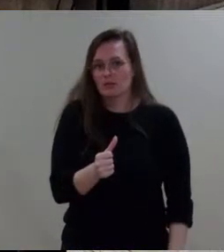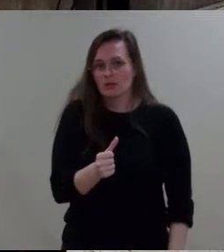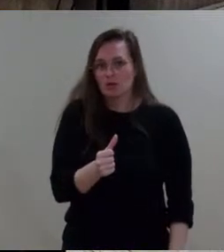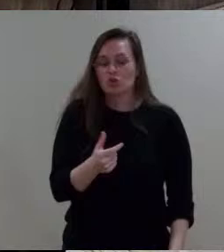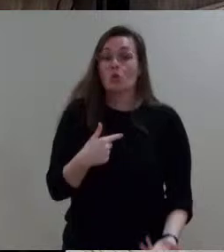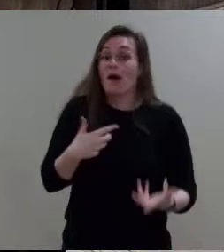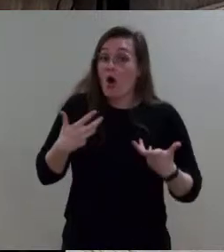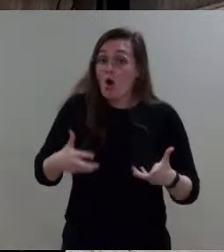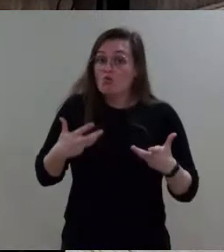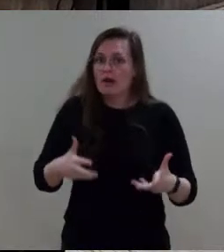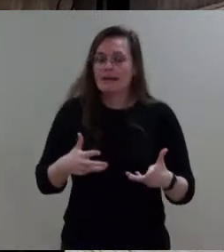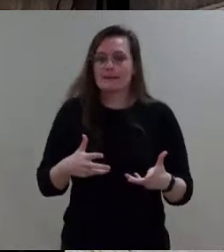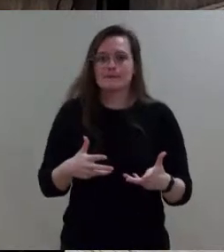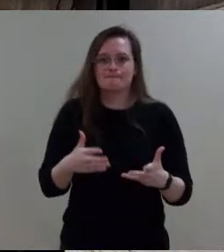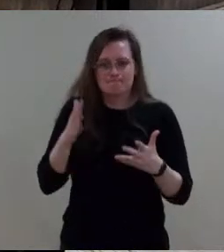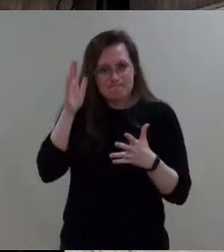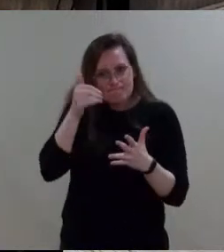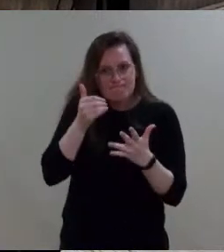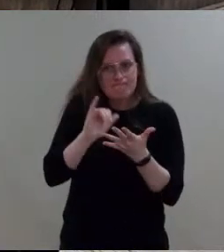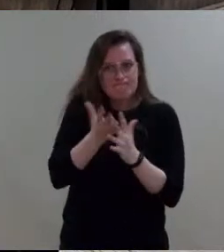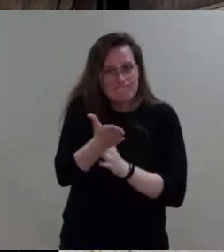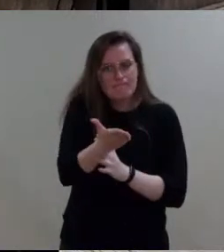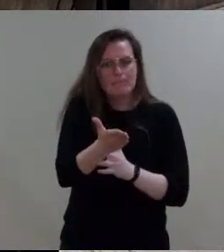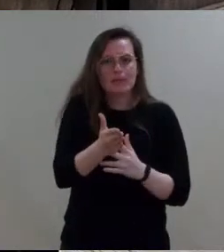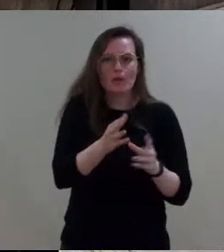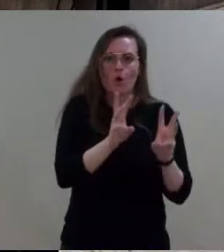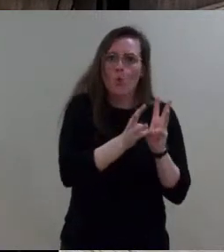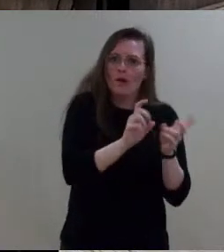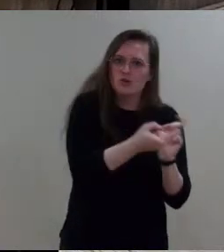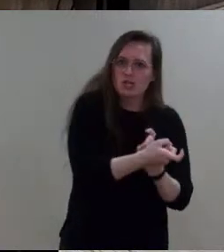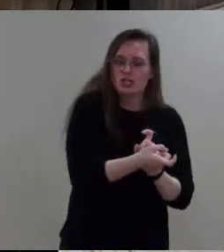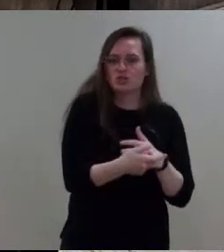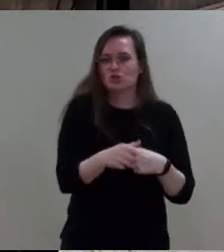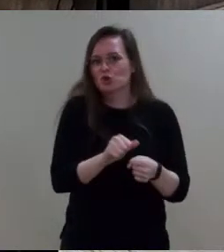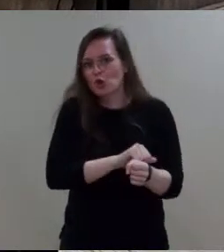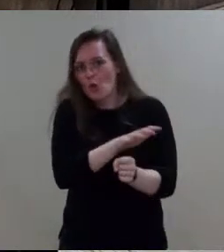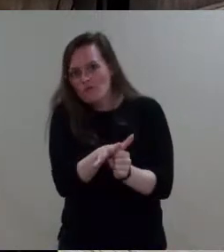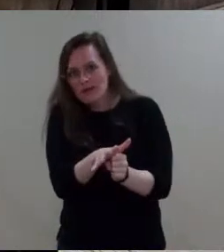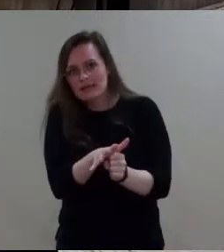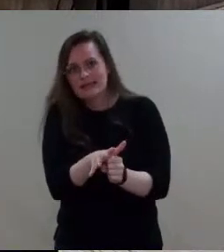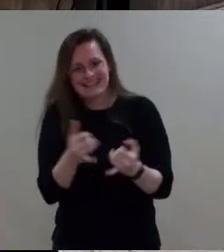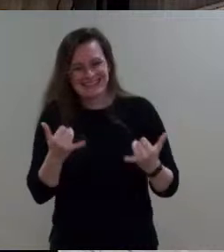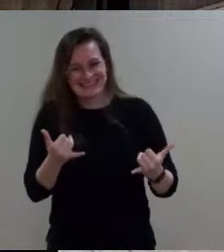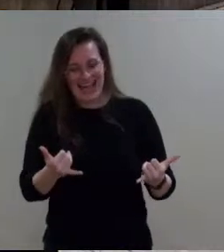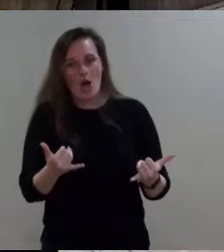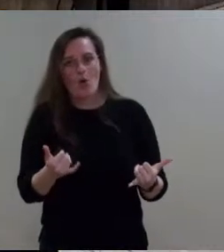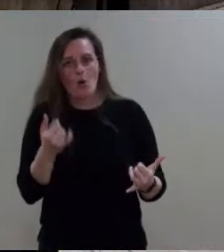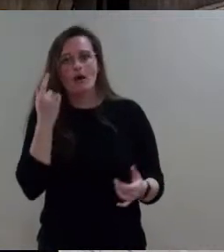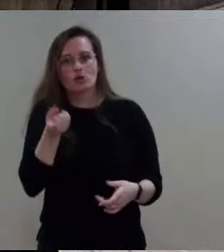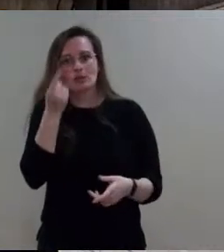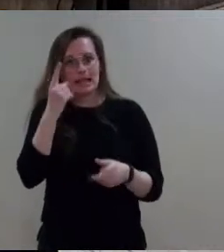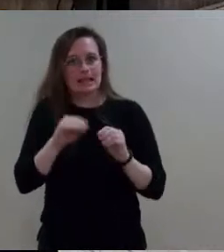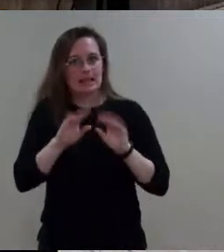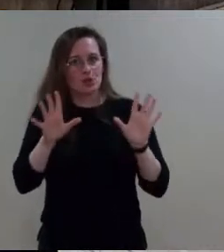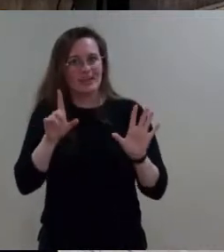climate change, and we realized that we needed to commit more capital to sustain our current infrastructure and to build new infrastructure